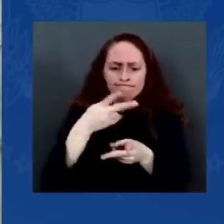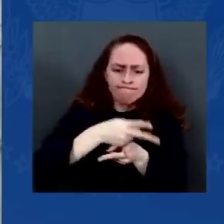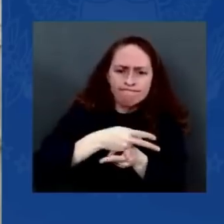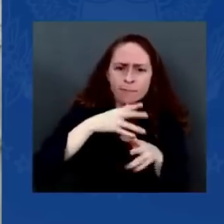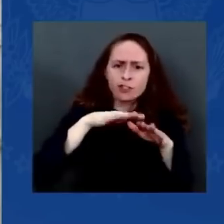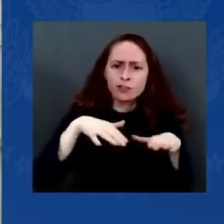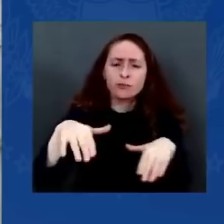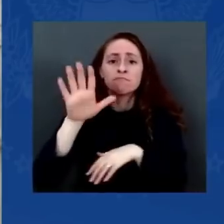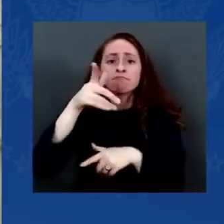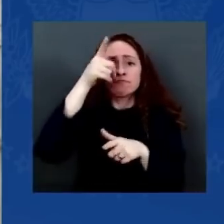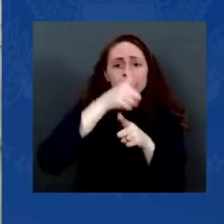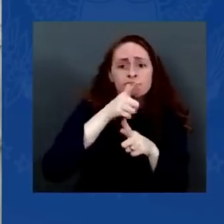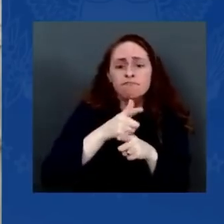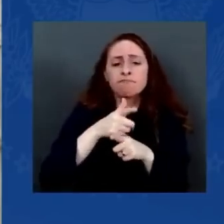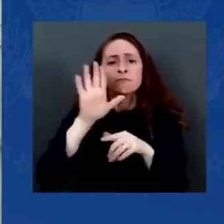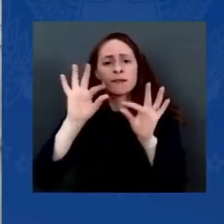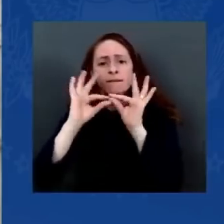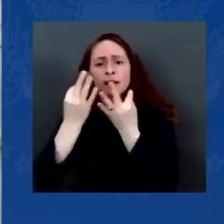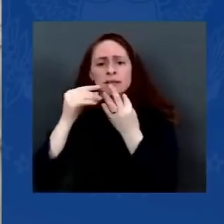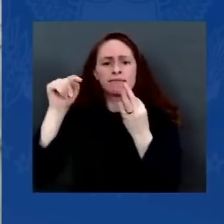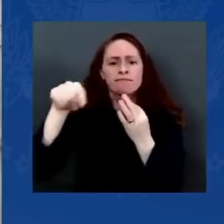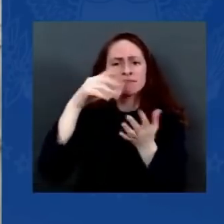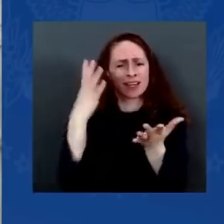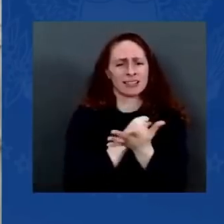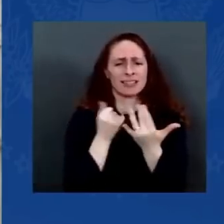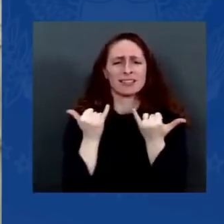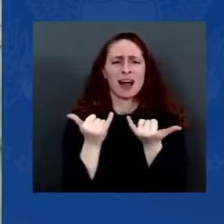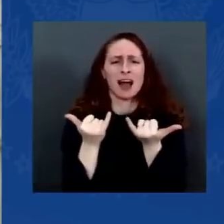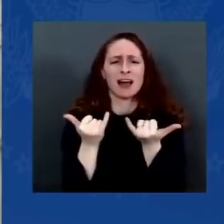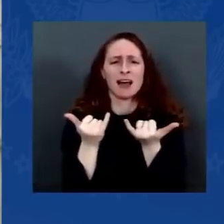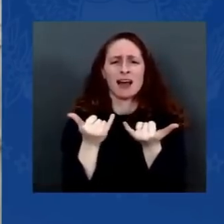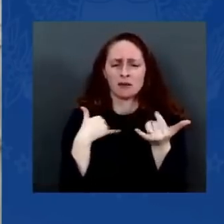our youngest children have only rarely been impacted by serious